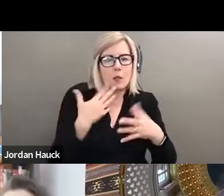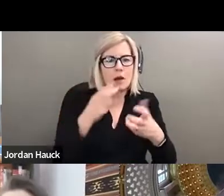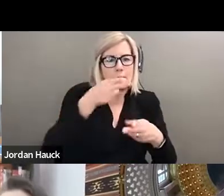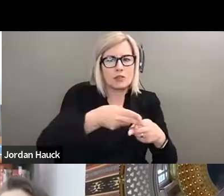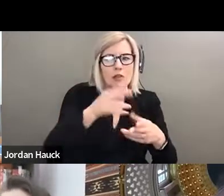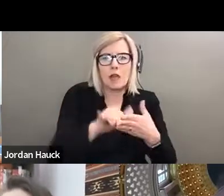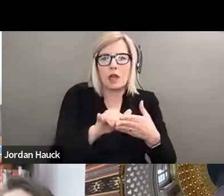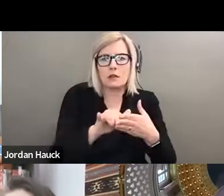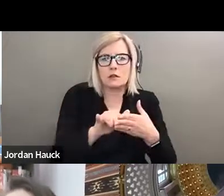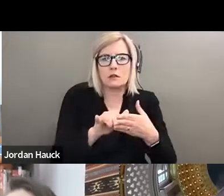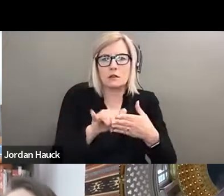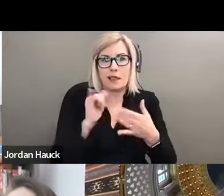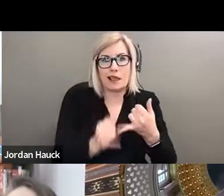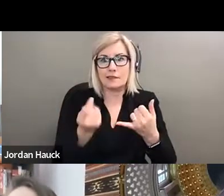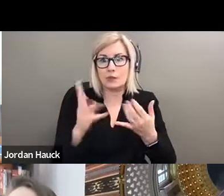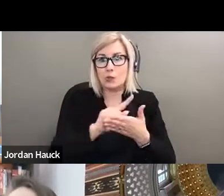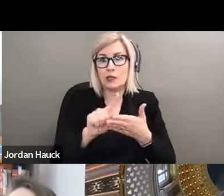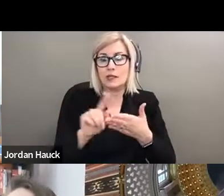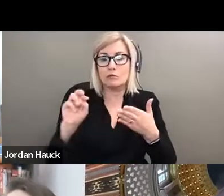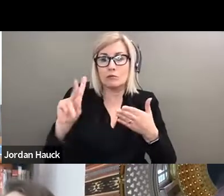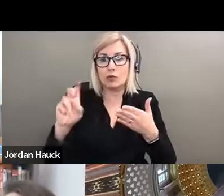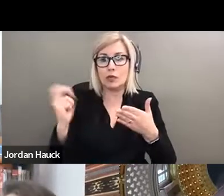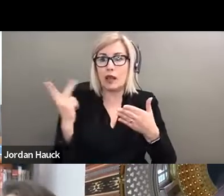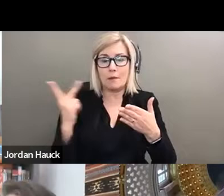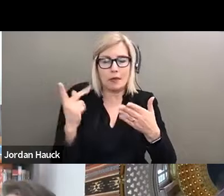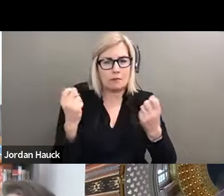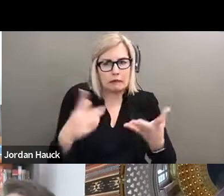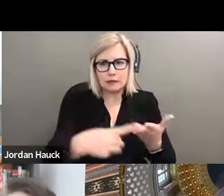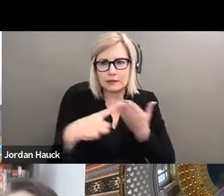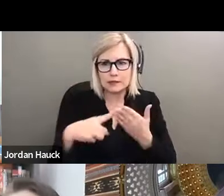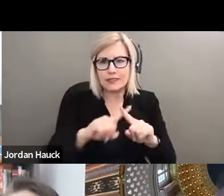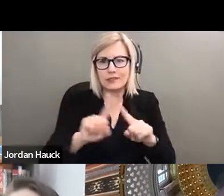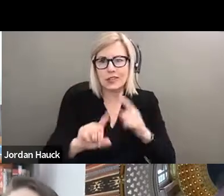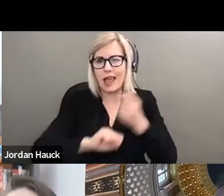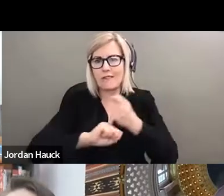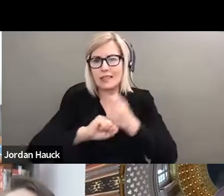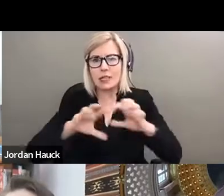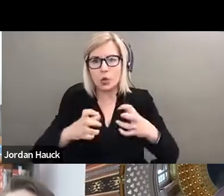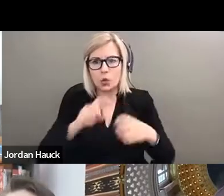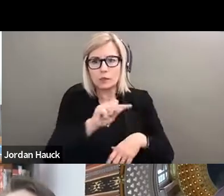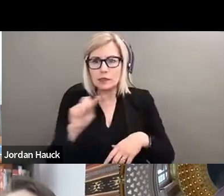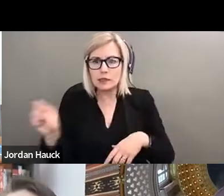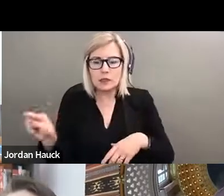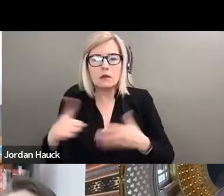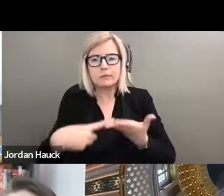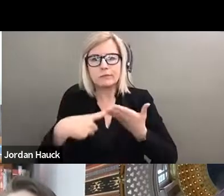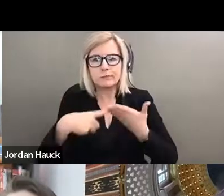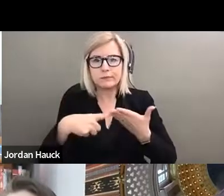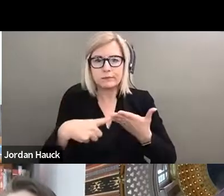do know just over this last few weeks, Brooke and I have been in a number of conversations with different advocacy groups discussing,